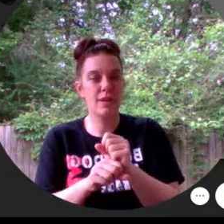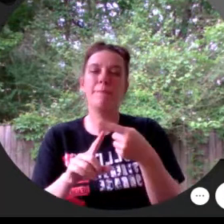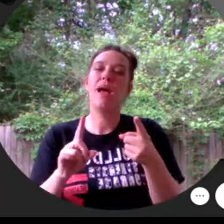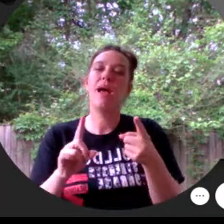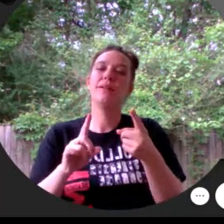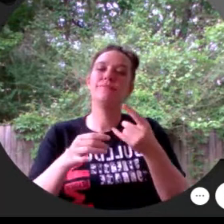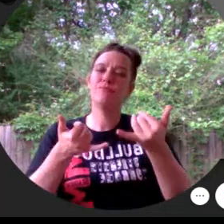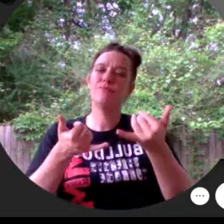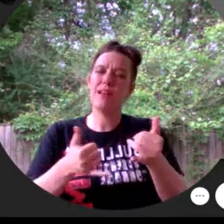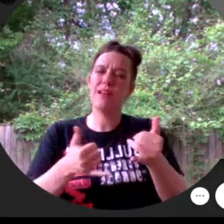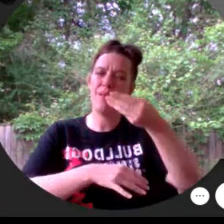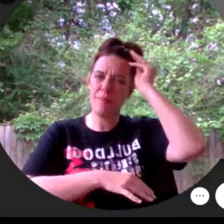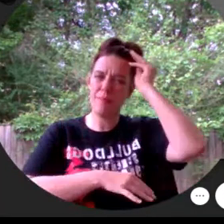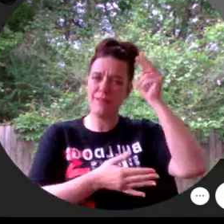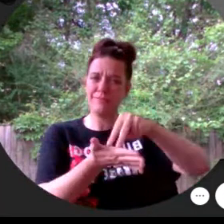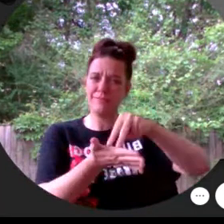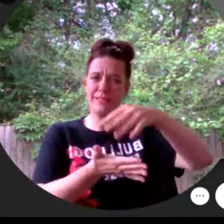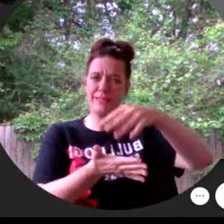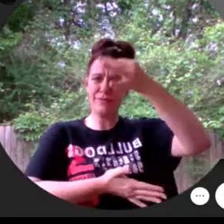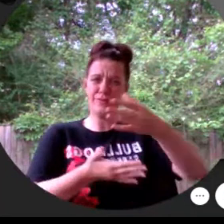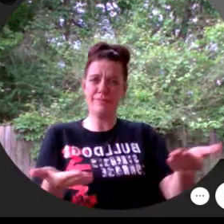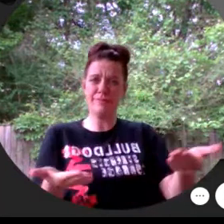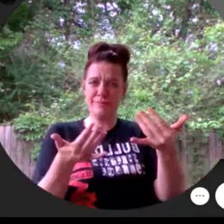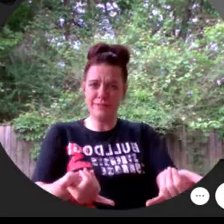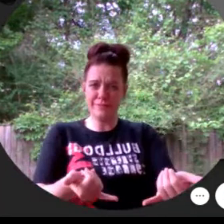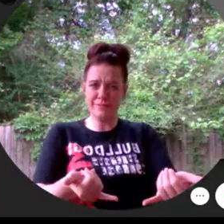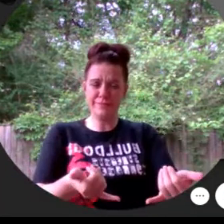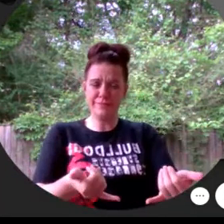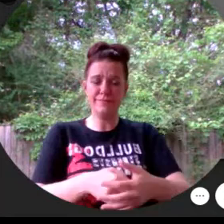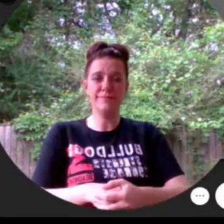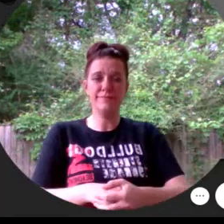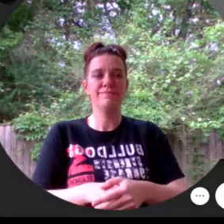the Miles standing in front of me,